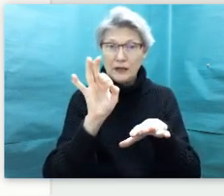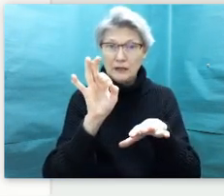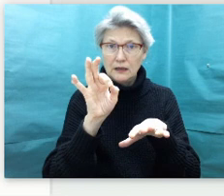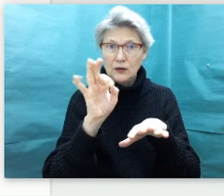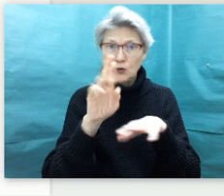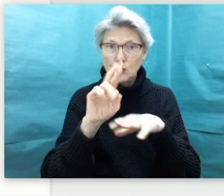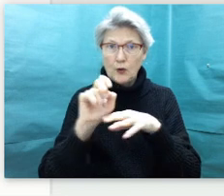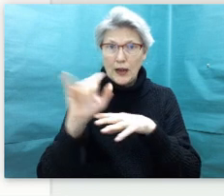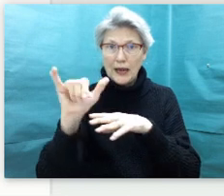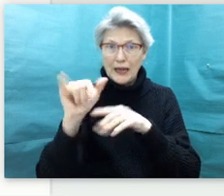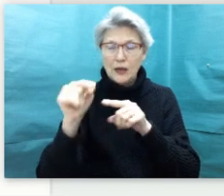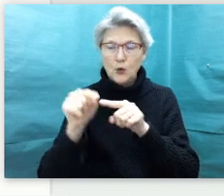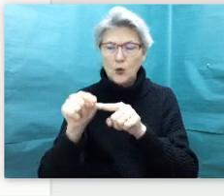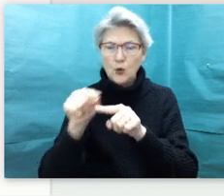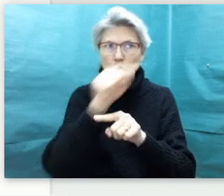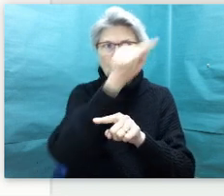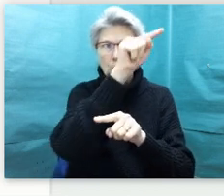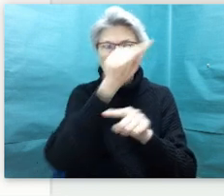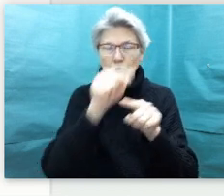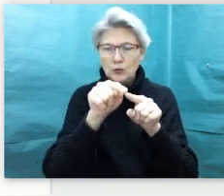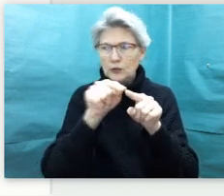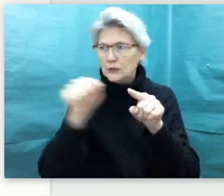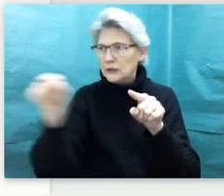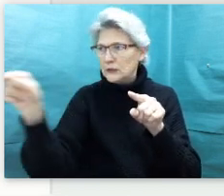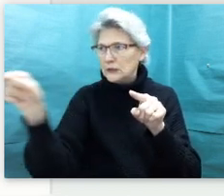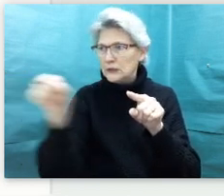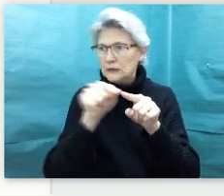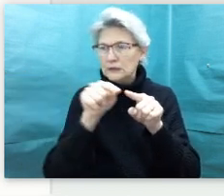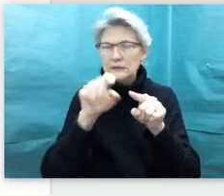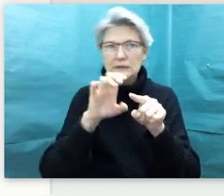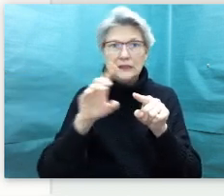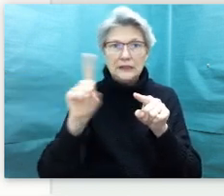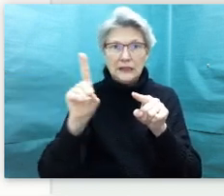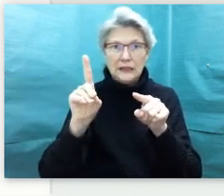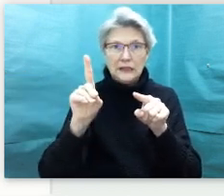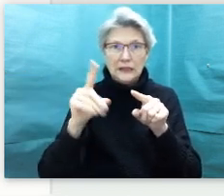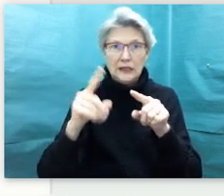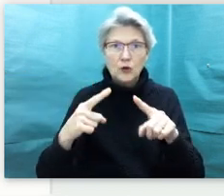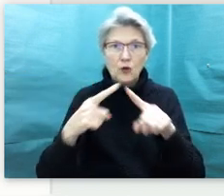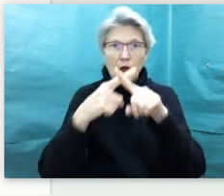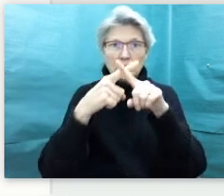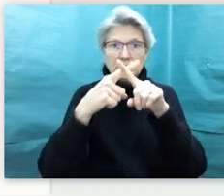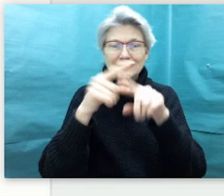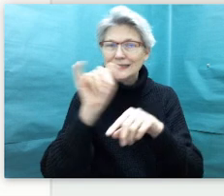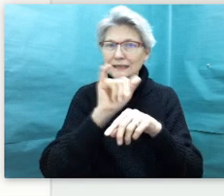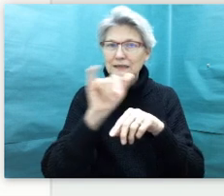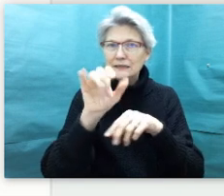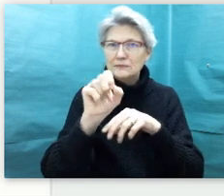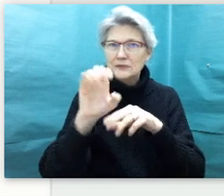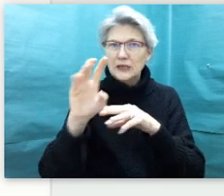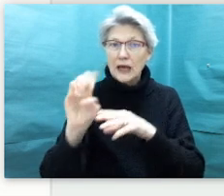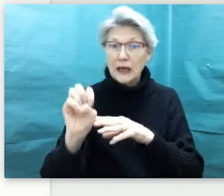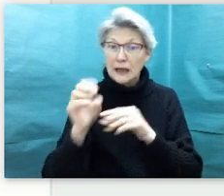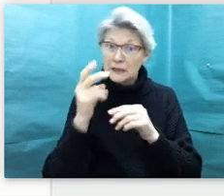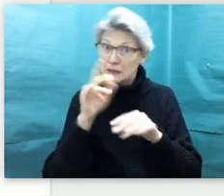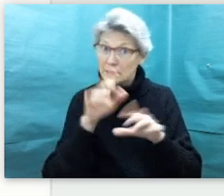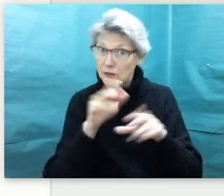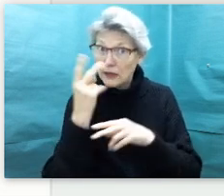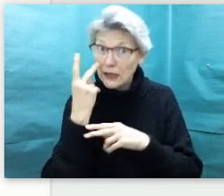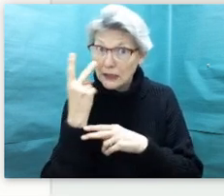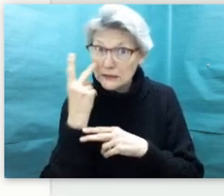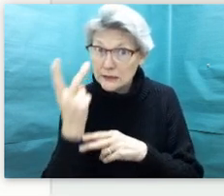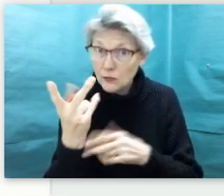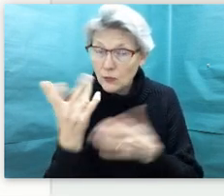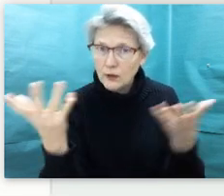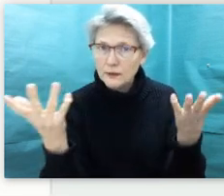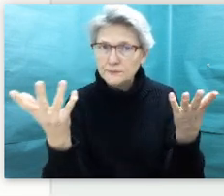I see that the angle measures 120 degrees. If I needed to,